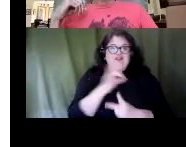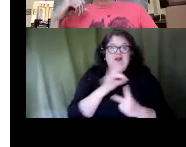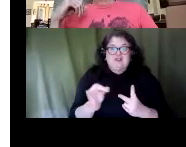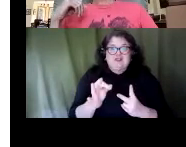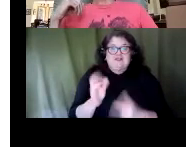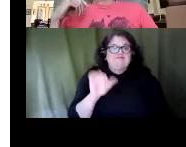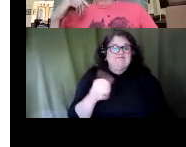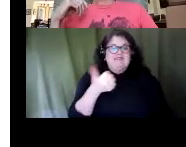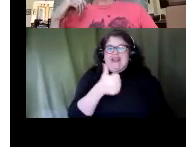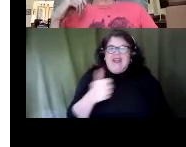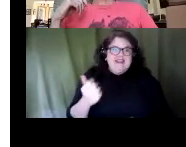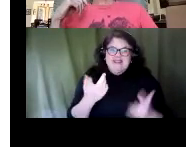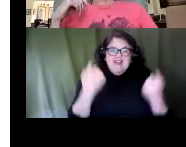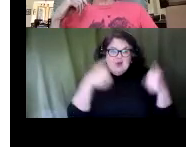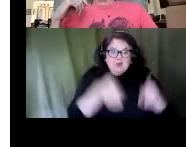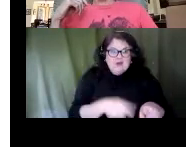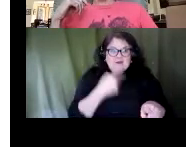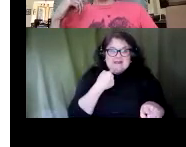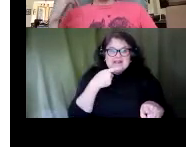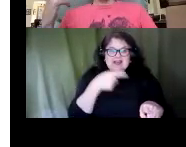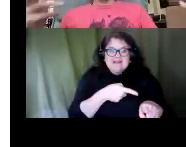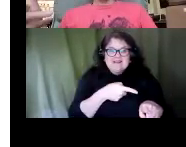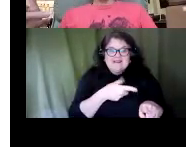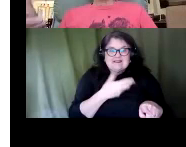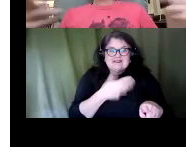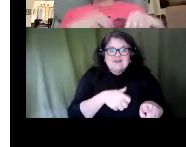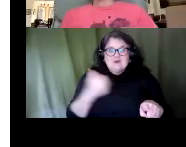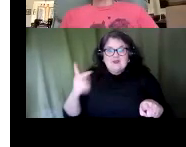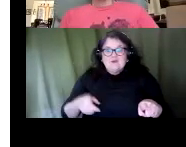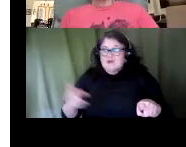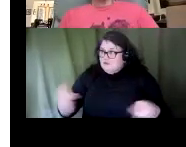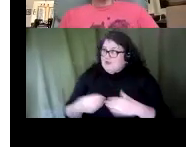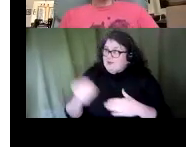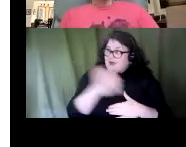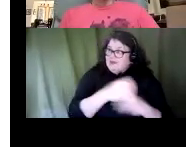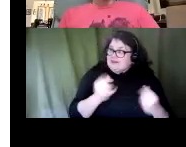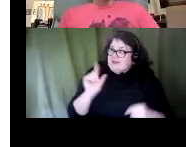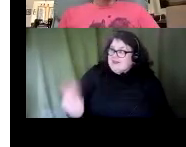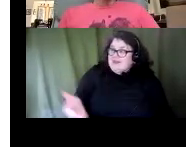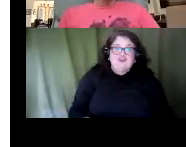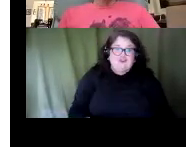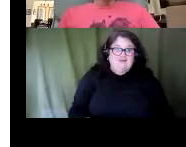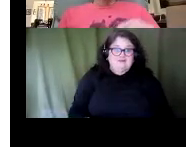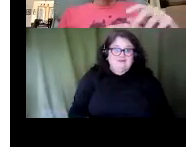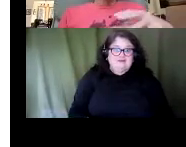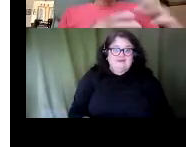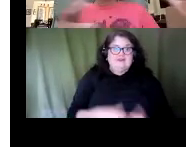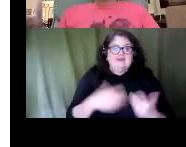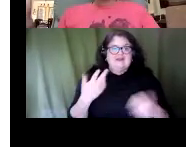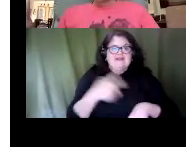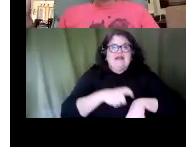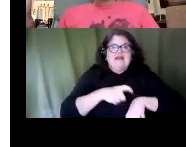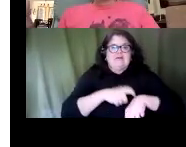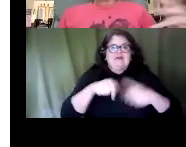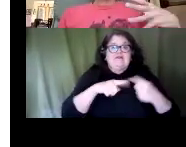any kind of an agreement that says to another party, you can buy this land later. And then the timing of when